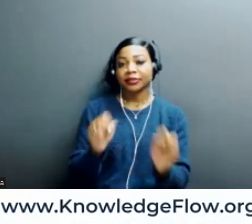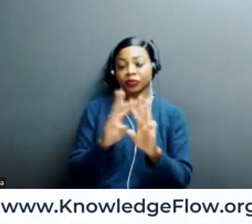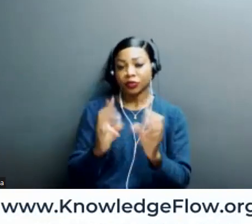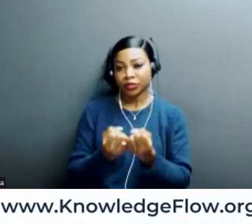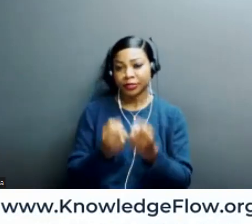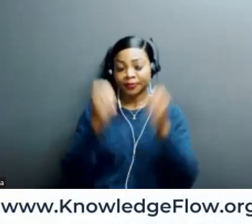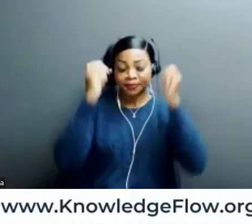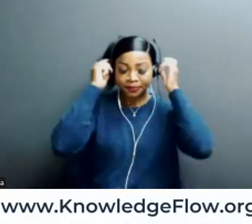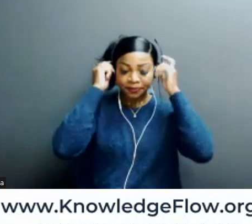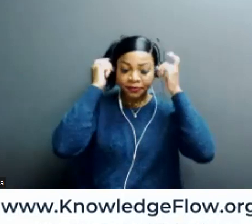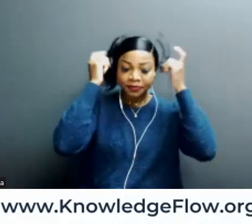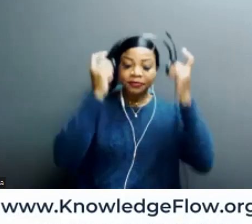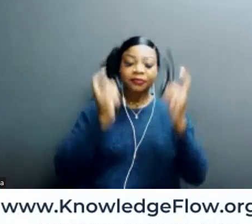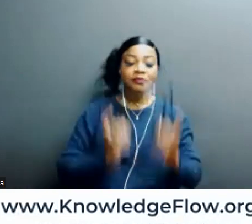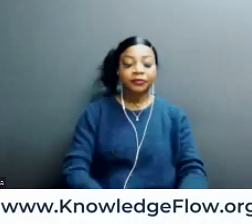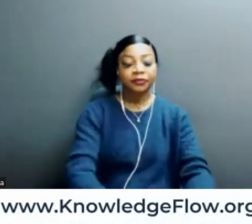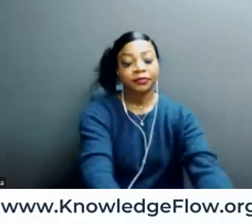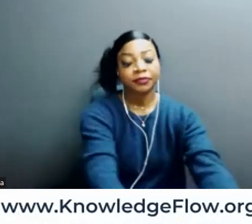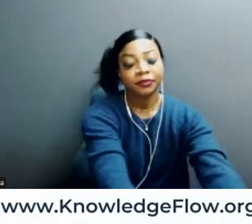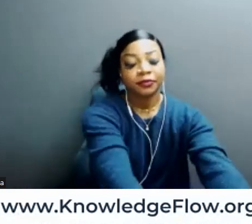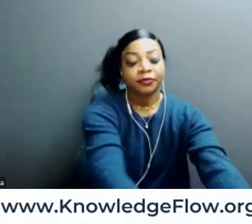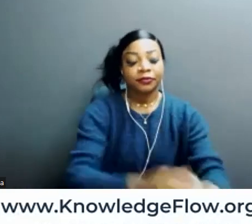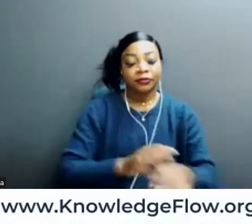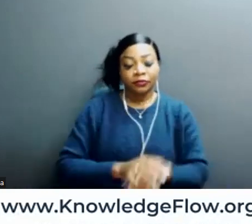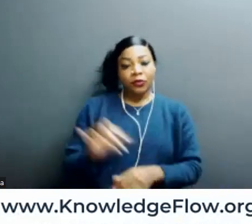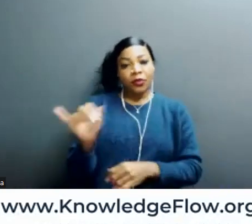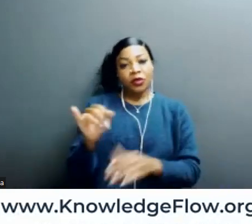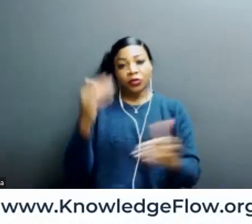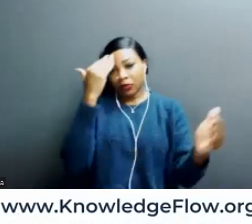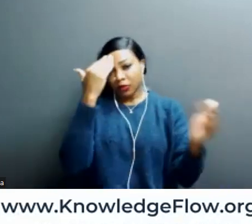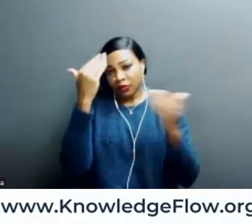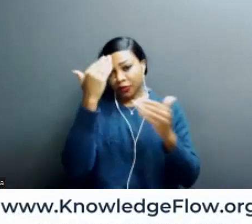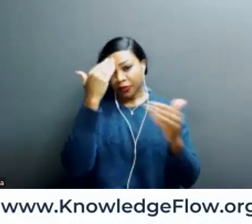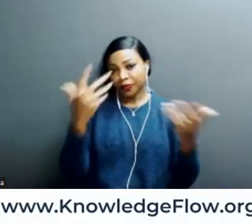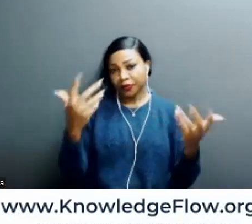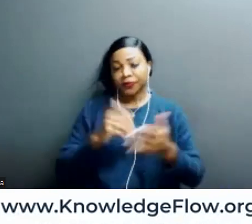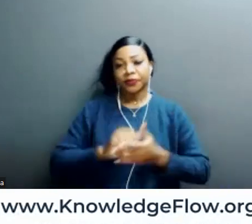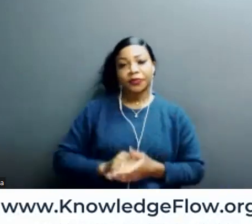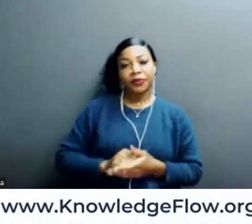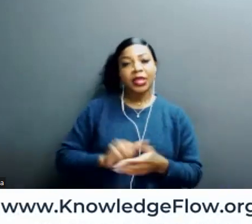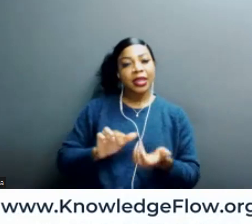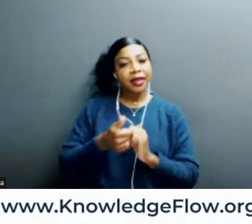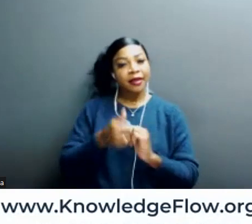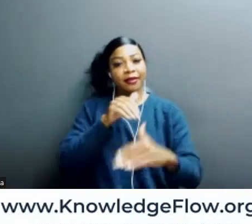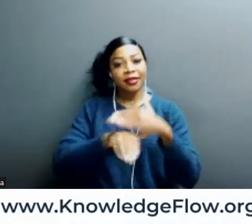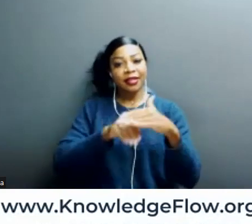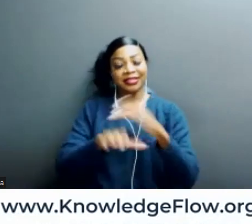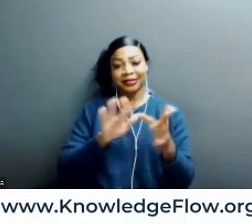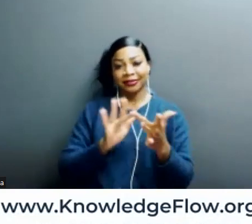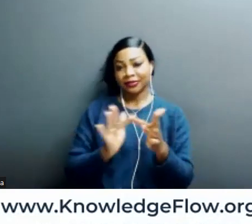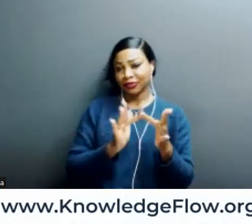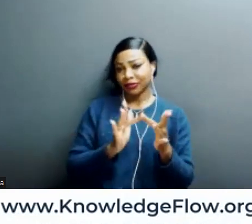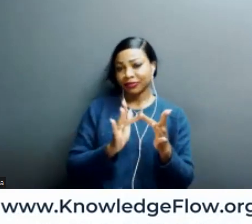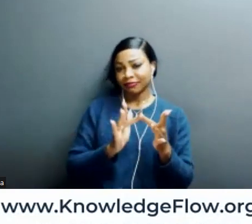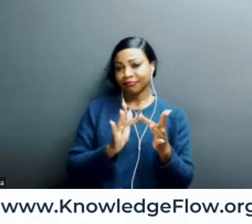posted um but um just to also be aware of the way that you're accessing the internet